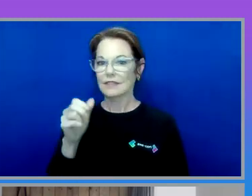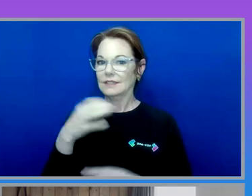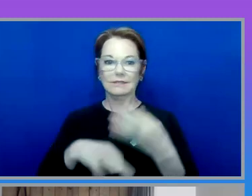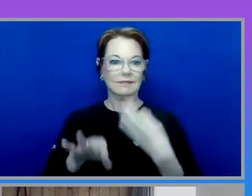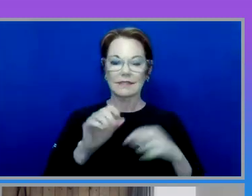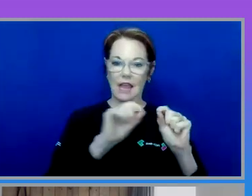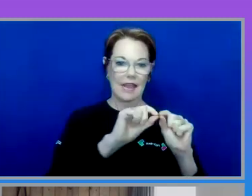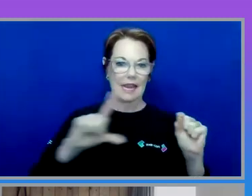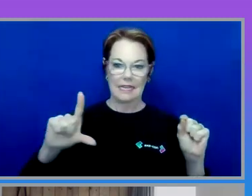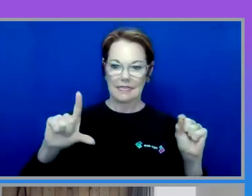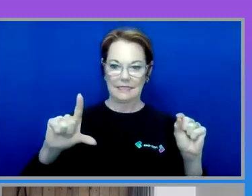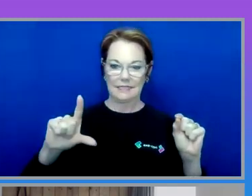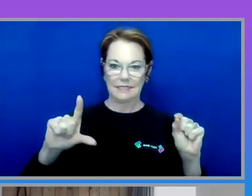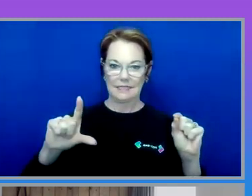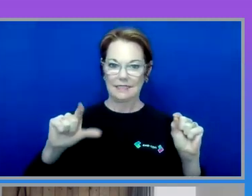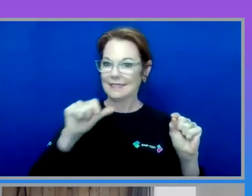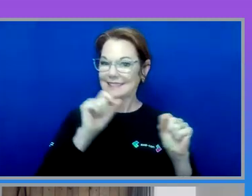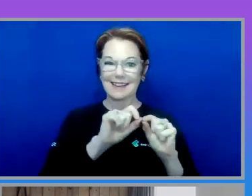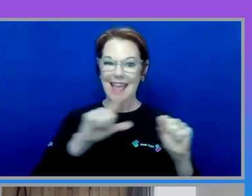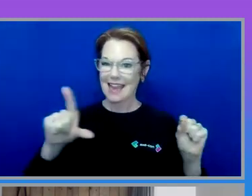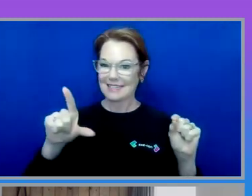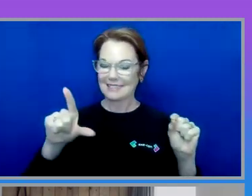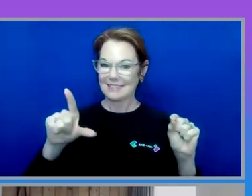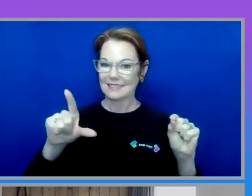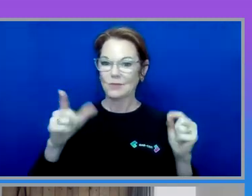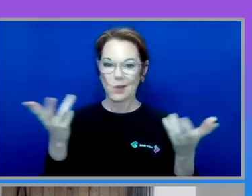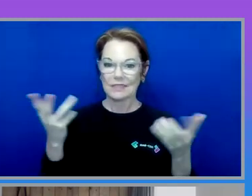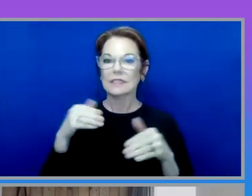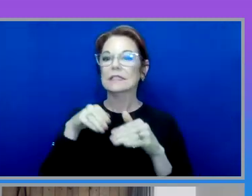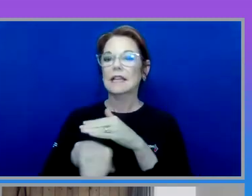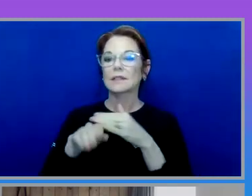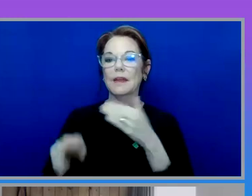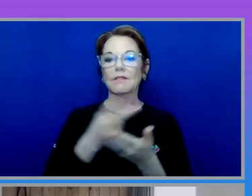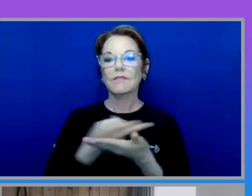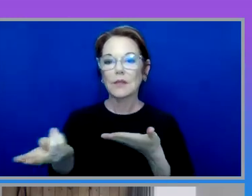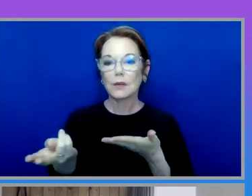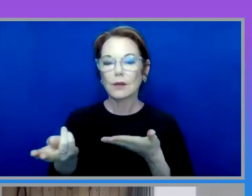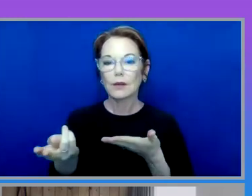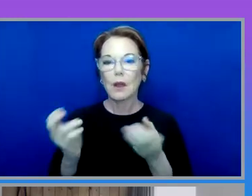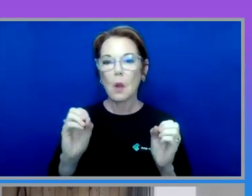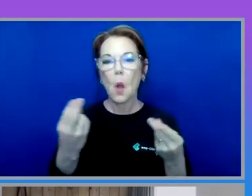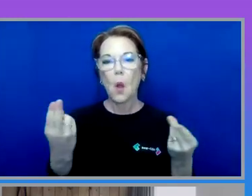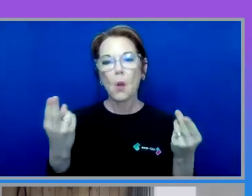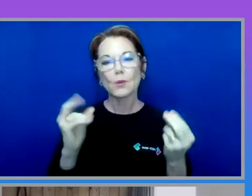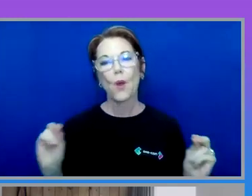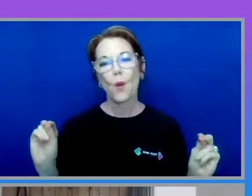then it's not a heading. It's an accessibility failure. Oh no.